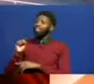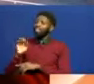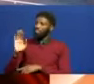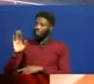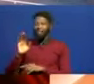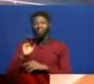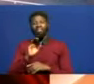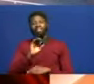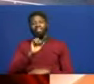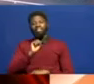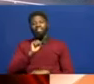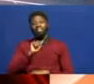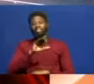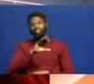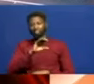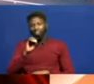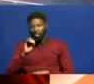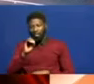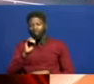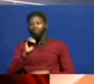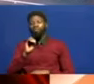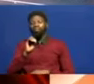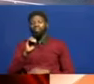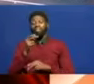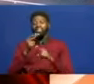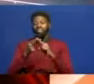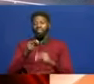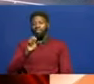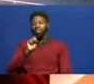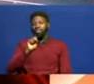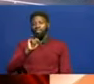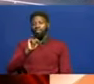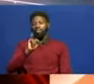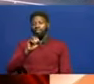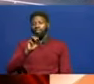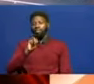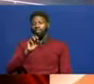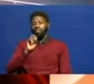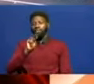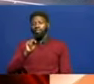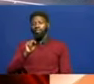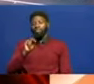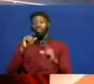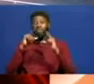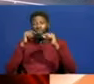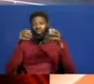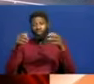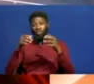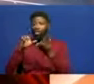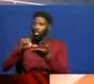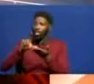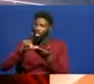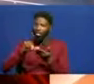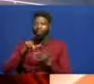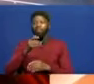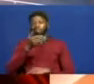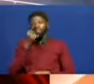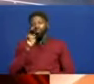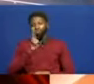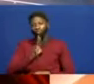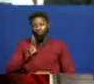Enterprise Development Cabinet Secretary, that is Simon Chelugui, urged borrowers to utilize the credit facility to grow their